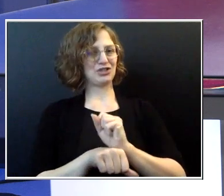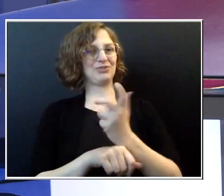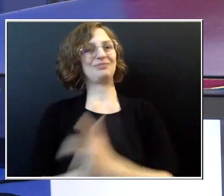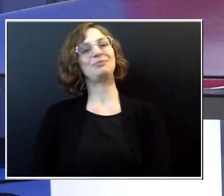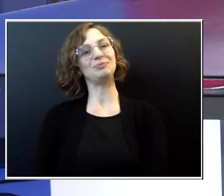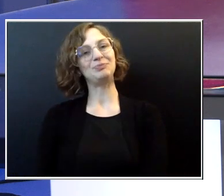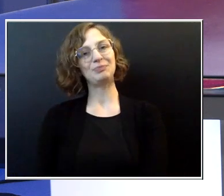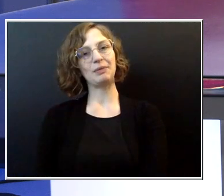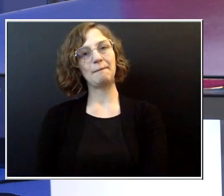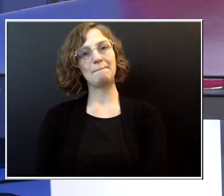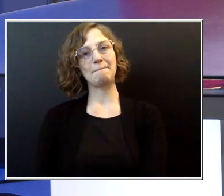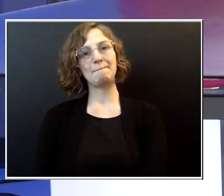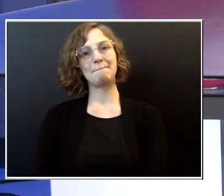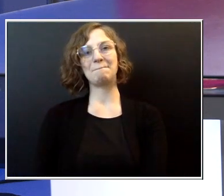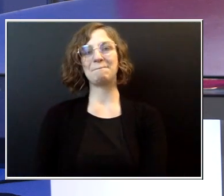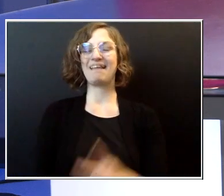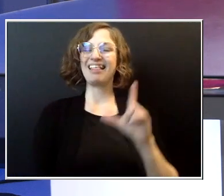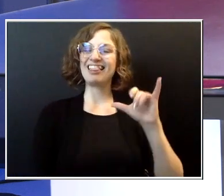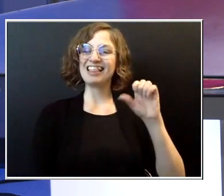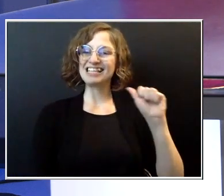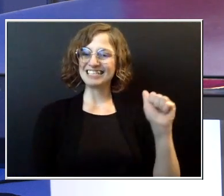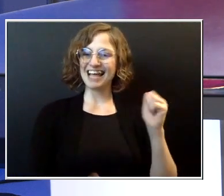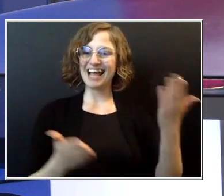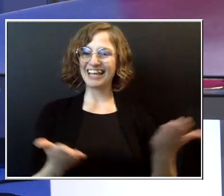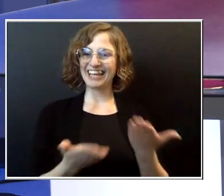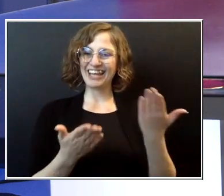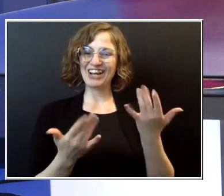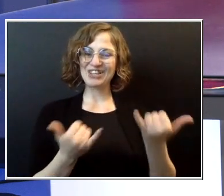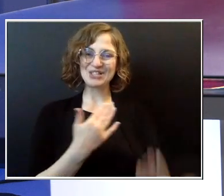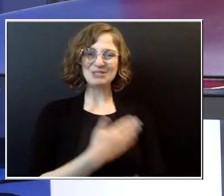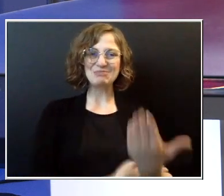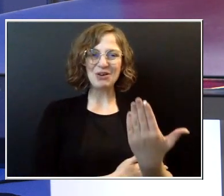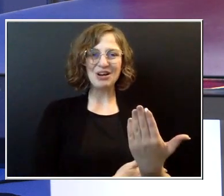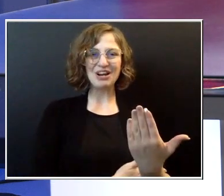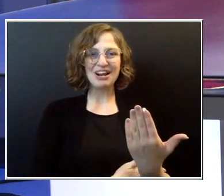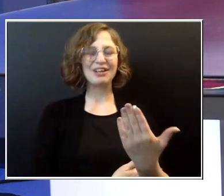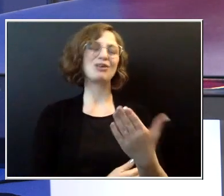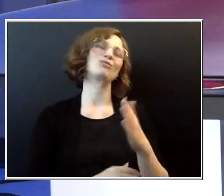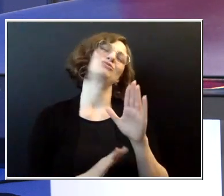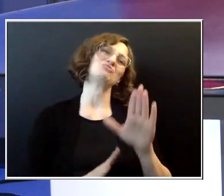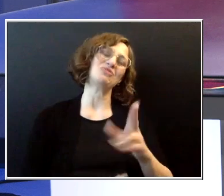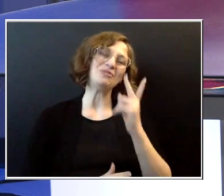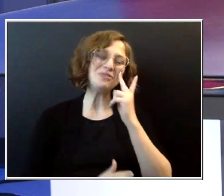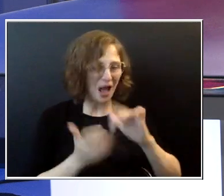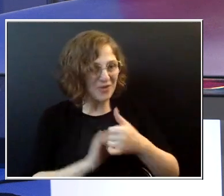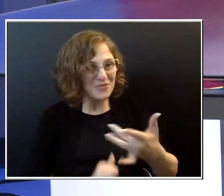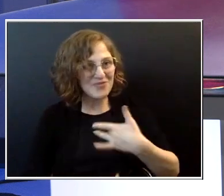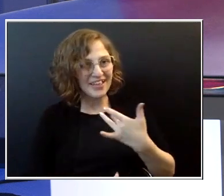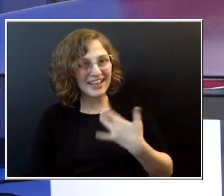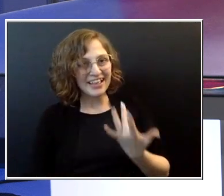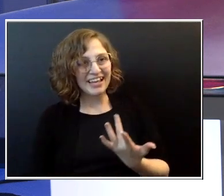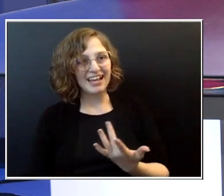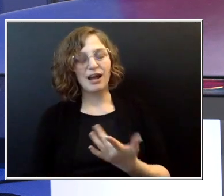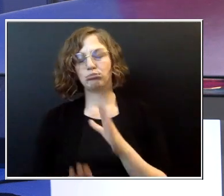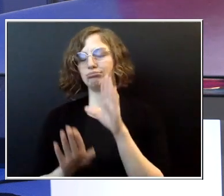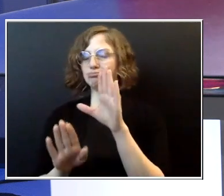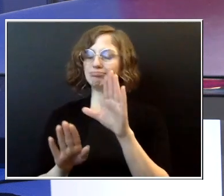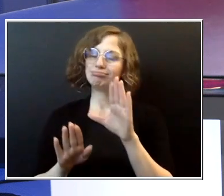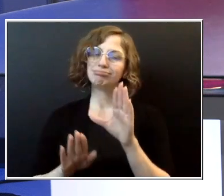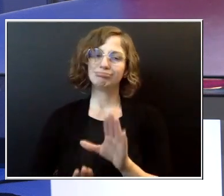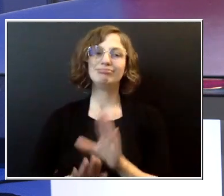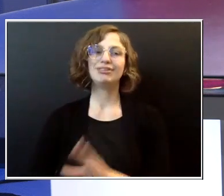And Lisa is here with me in studio this morning. So good to see you. How are you feeling? I'm great. Great